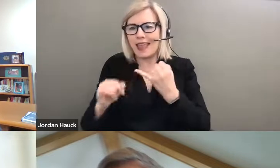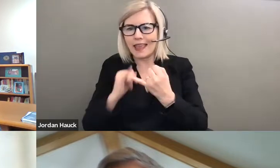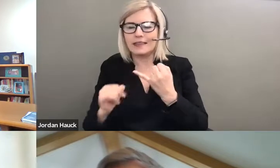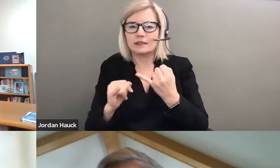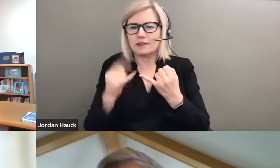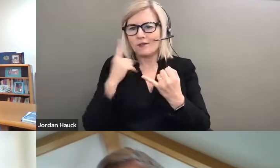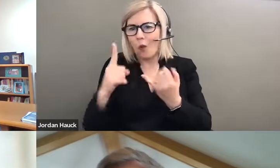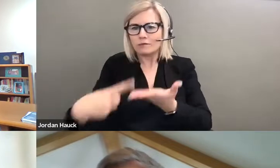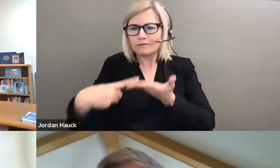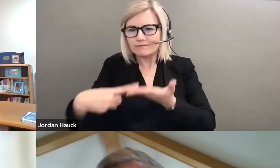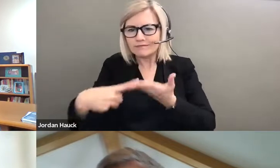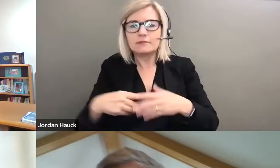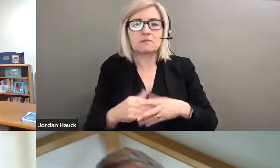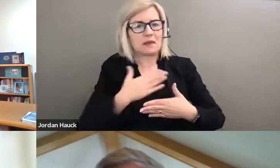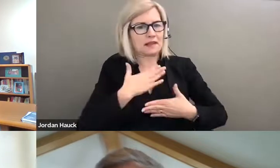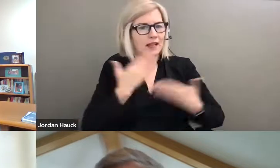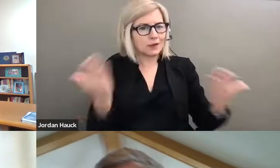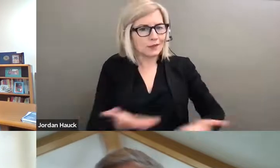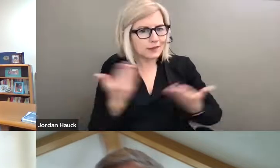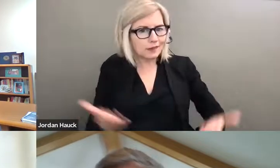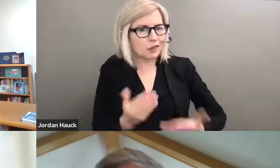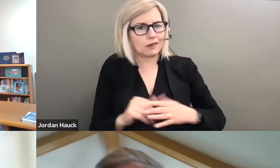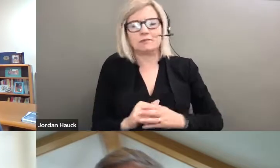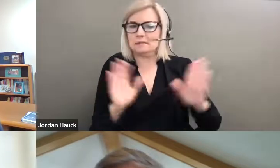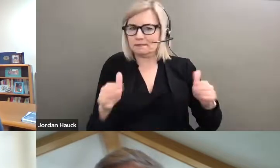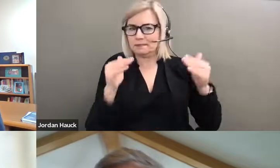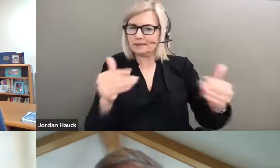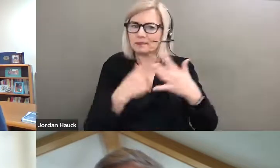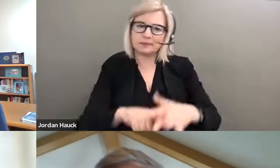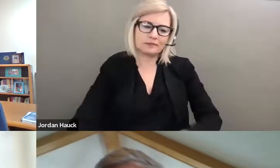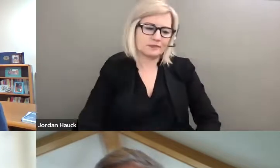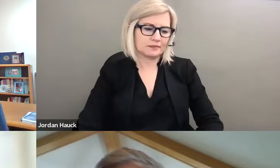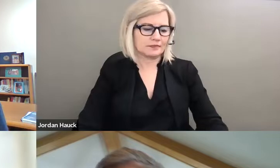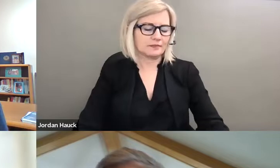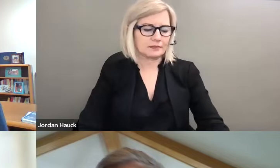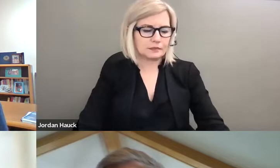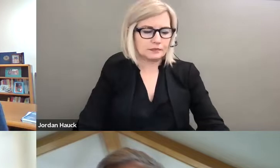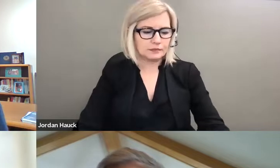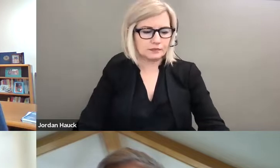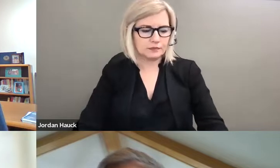end. So again, we're glad that you're here, and we'll go ahead and get started.